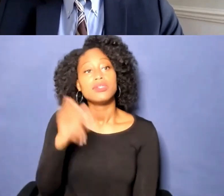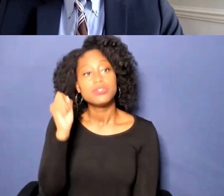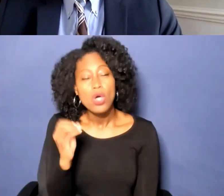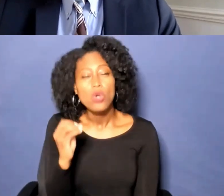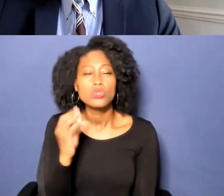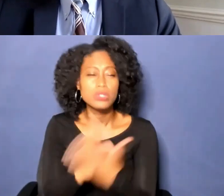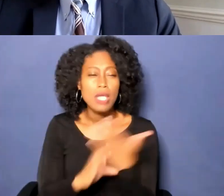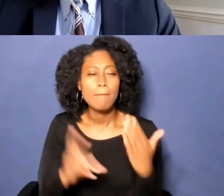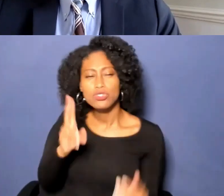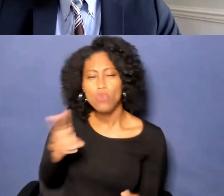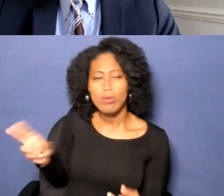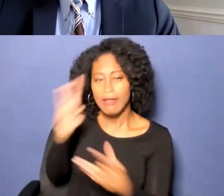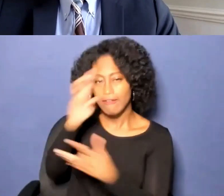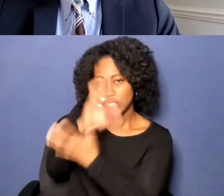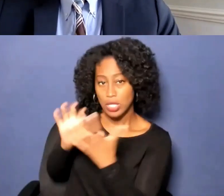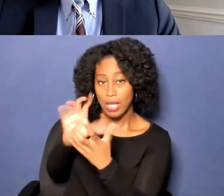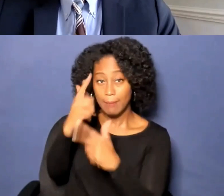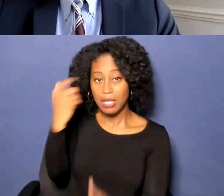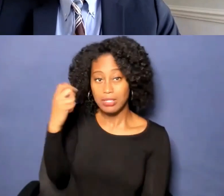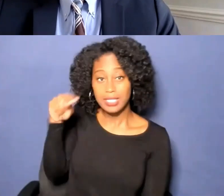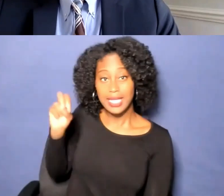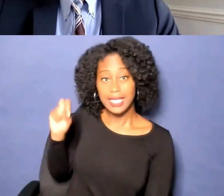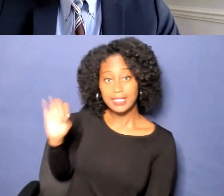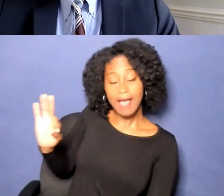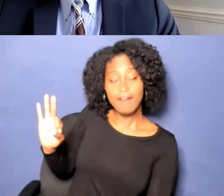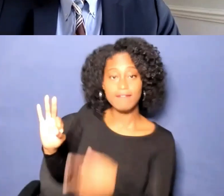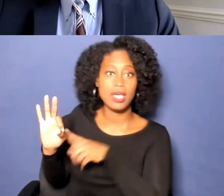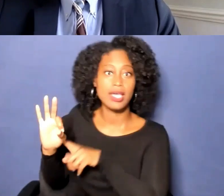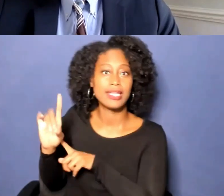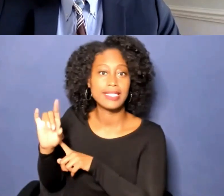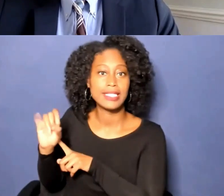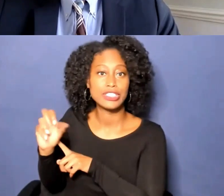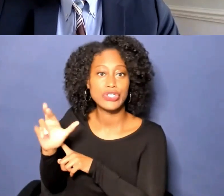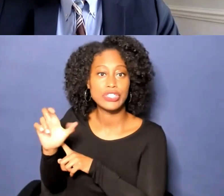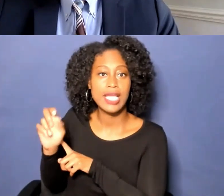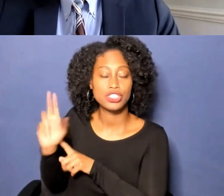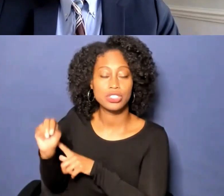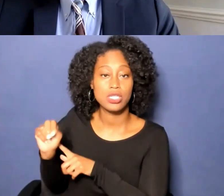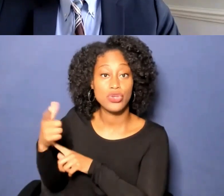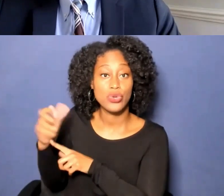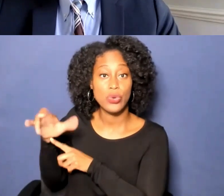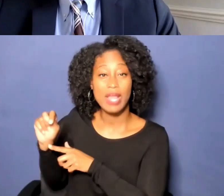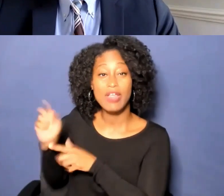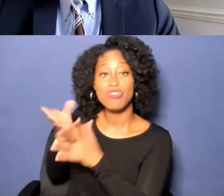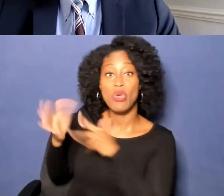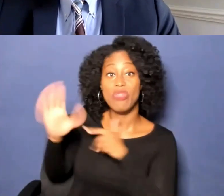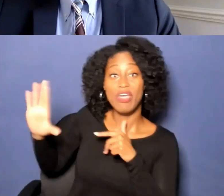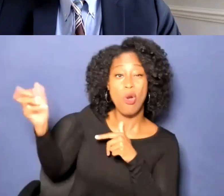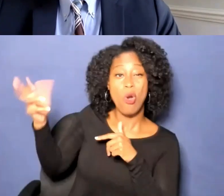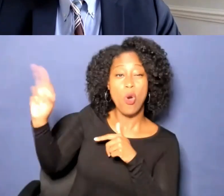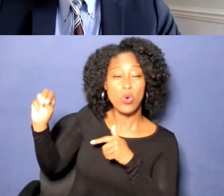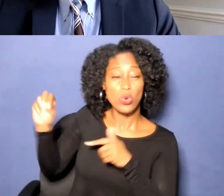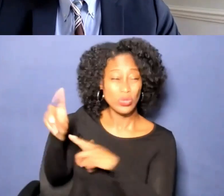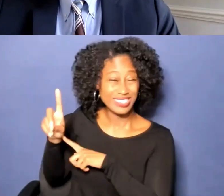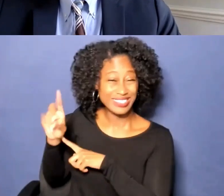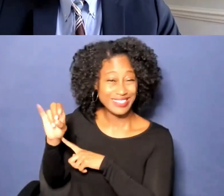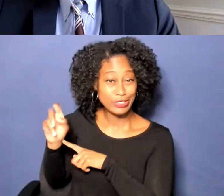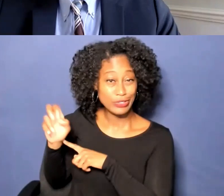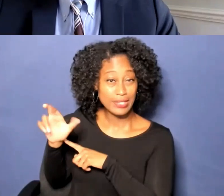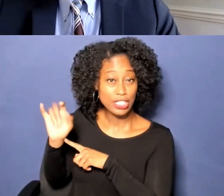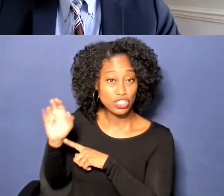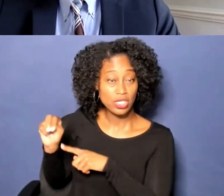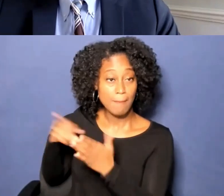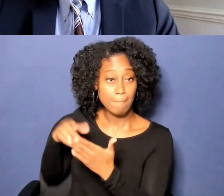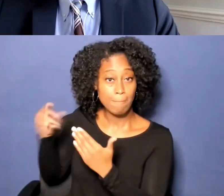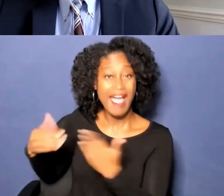confusion, because NSF's dissertation grants through their own dissertation programs had the advisor as